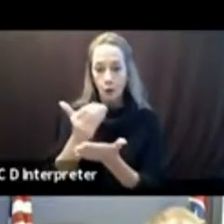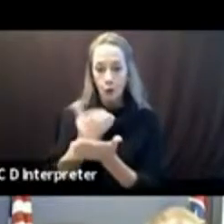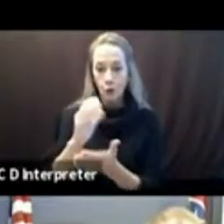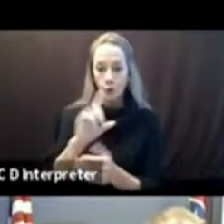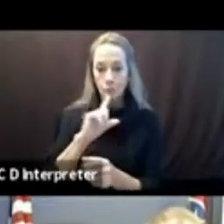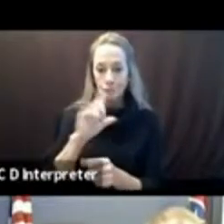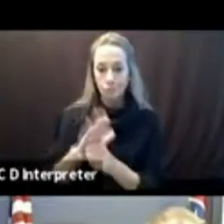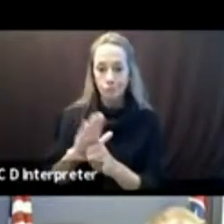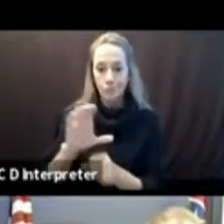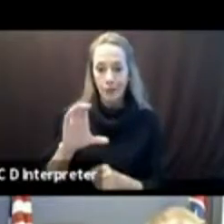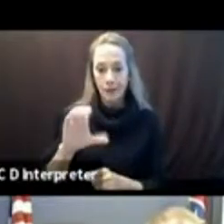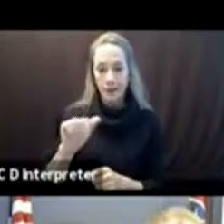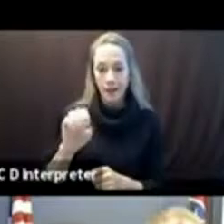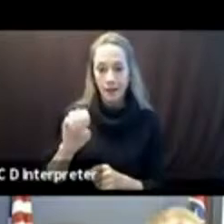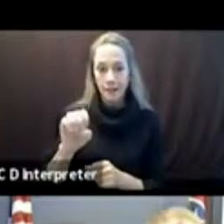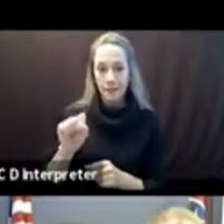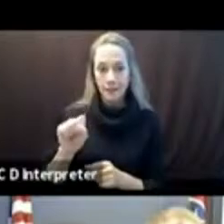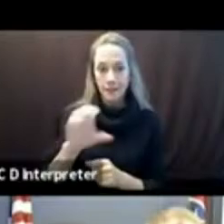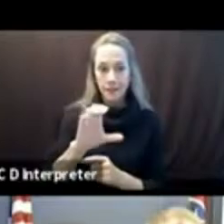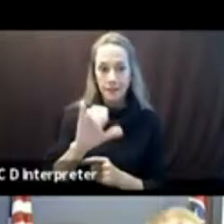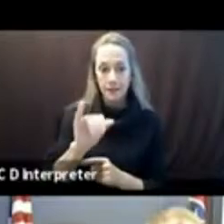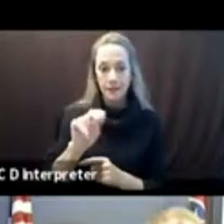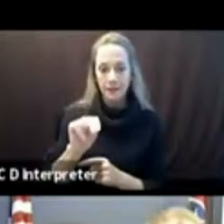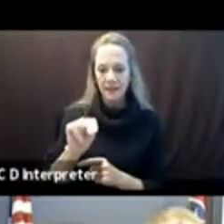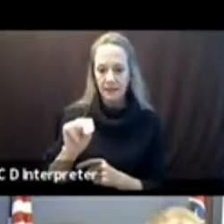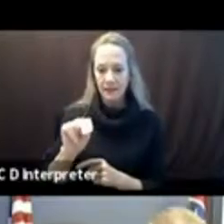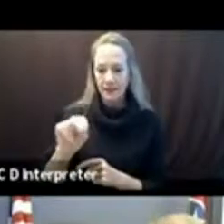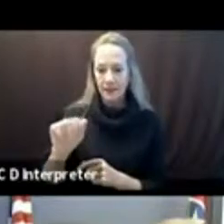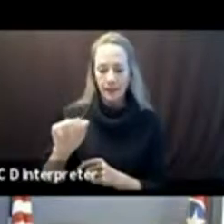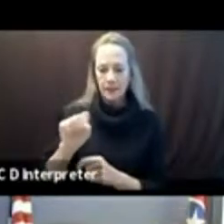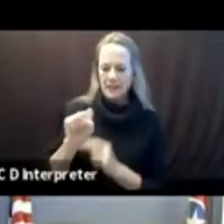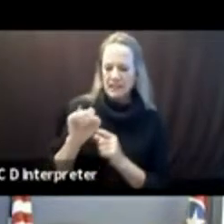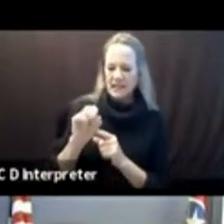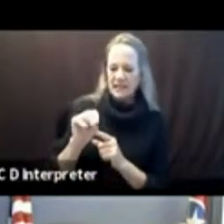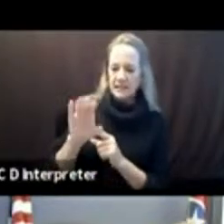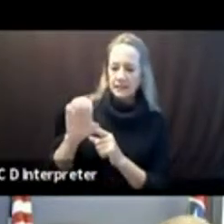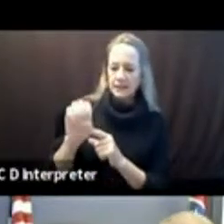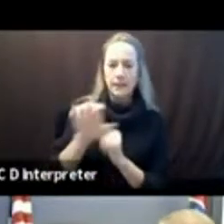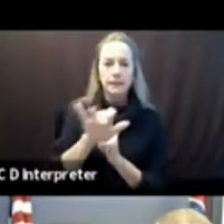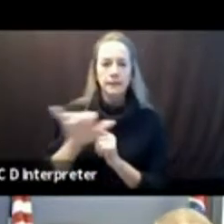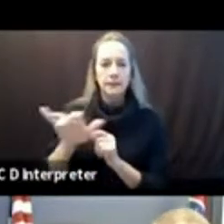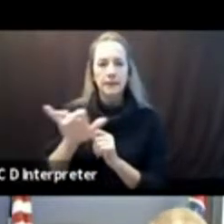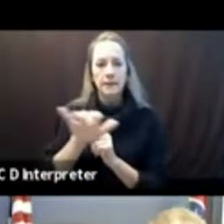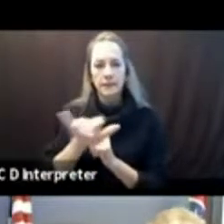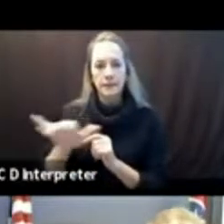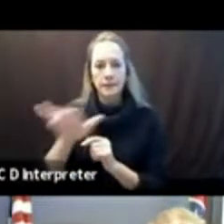SINE, it's supposed to be since, so it's just typo there.